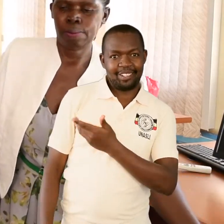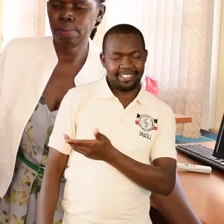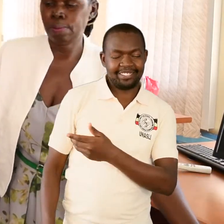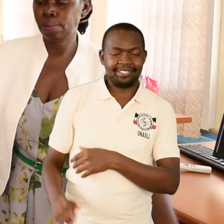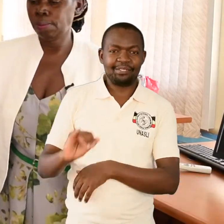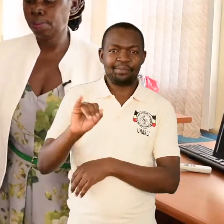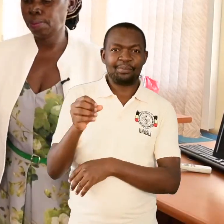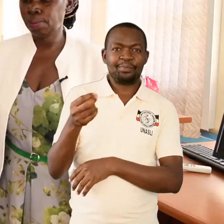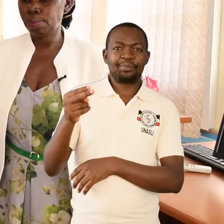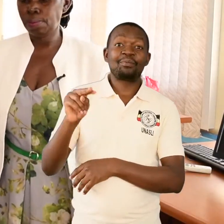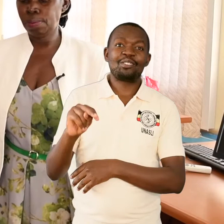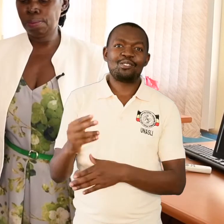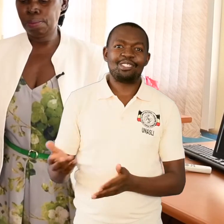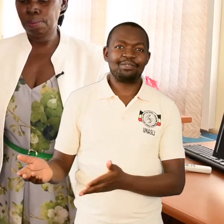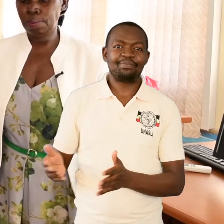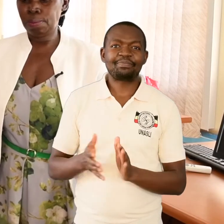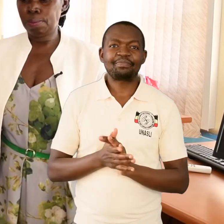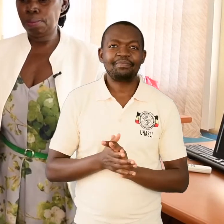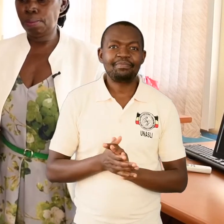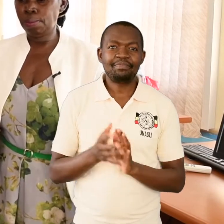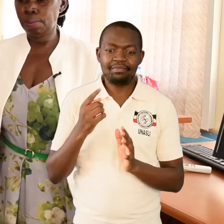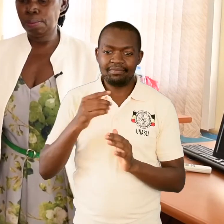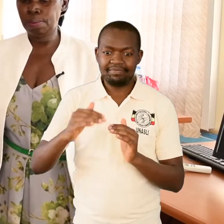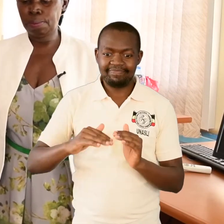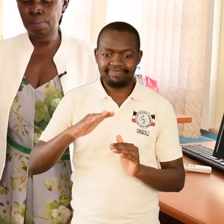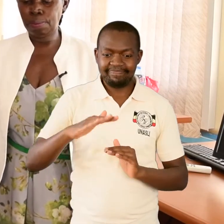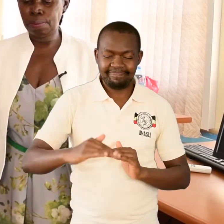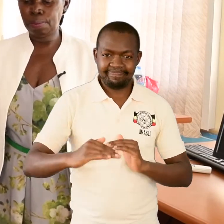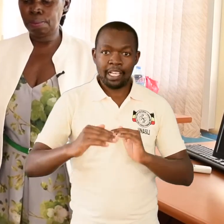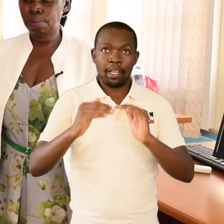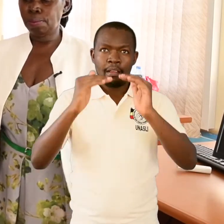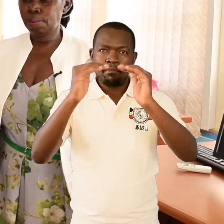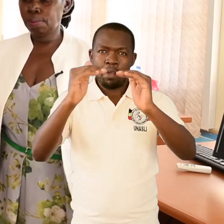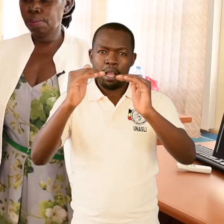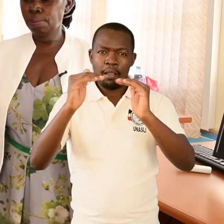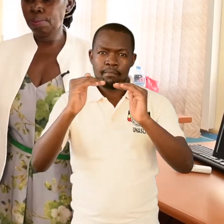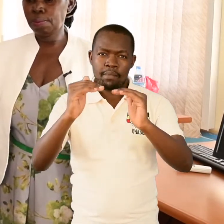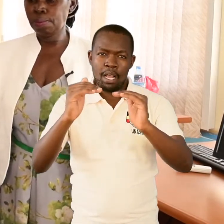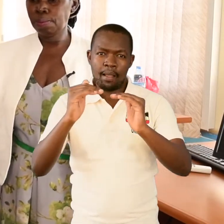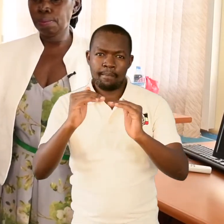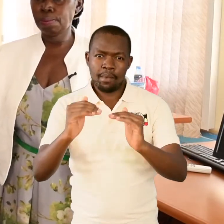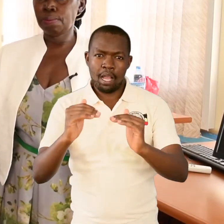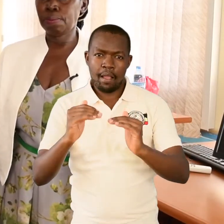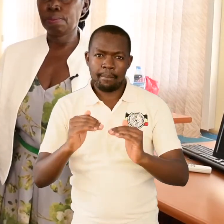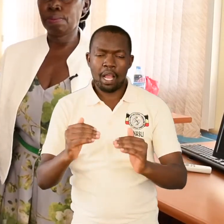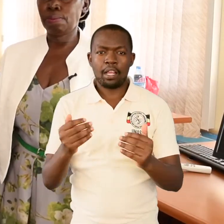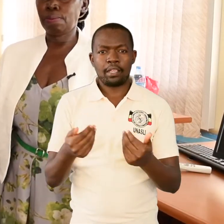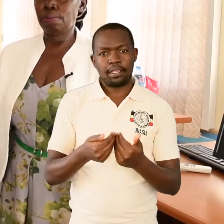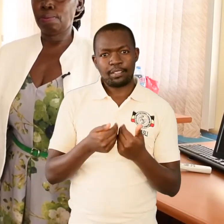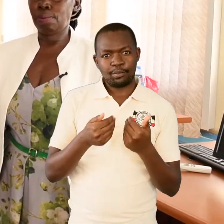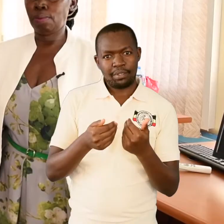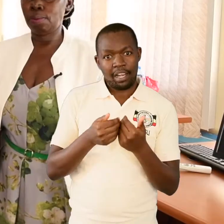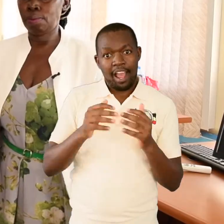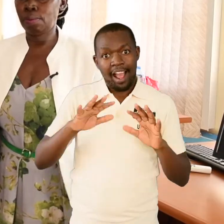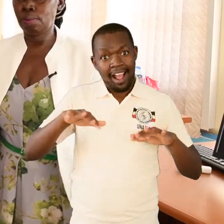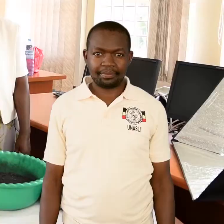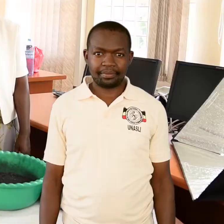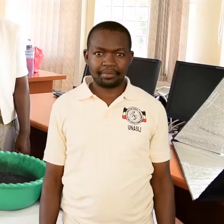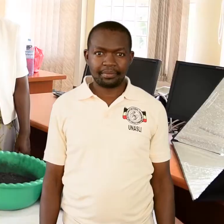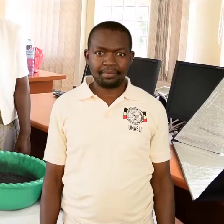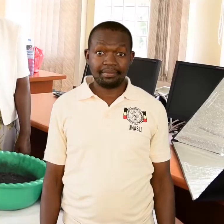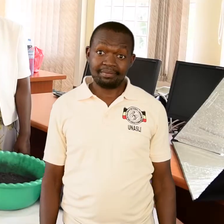John for a step-by-step explanation on how to make charcoal